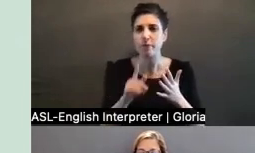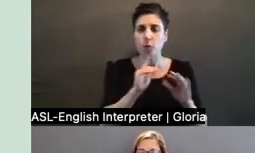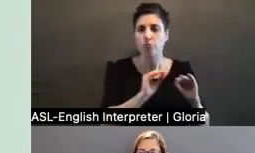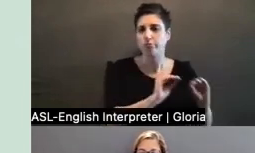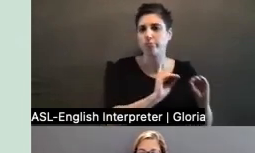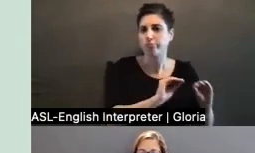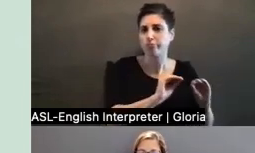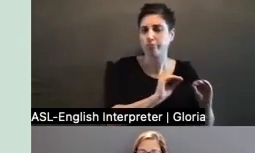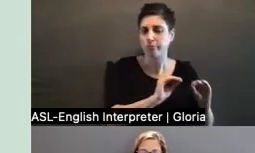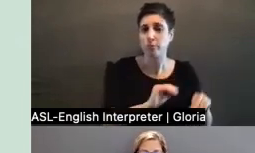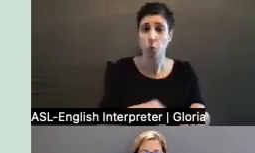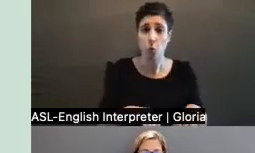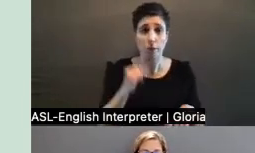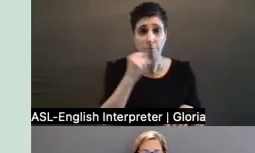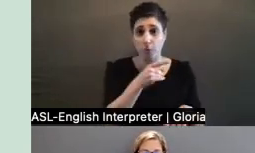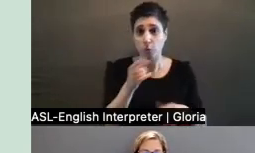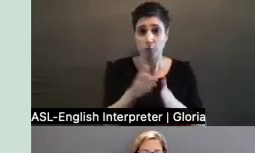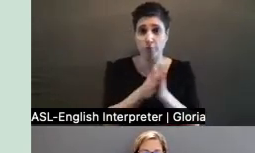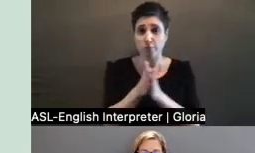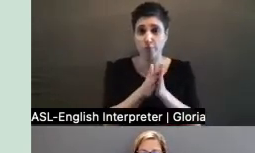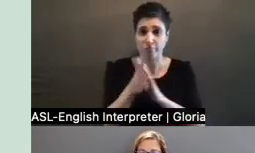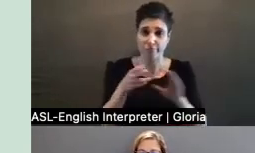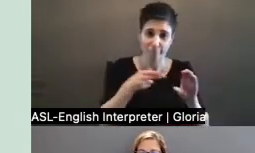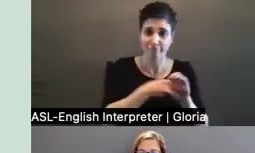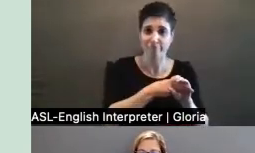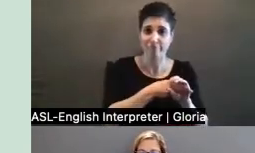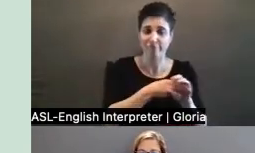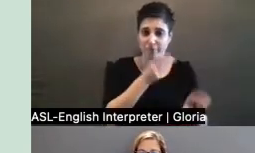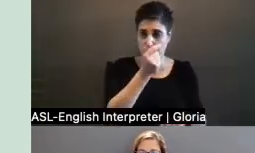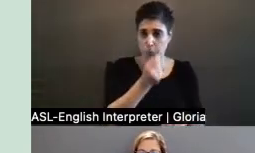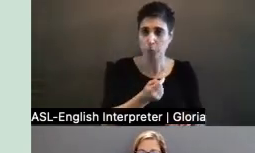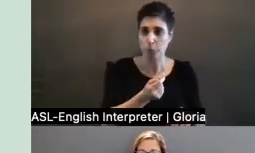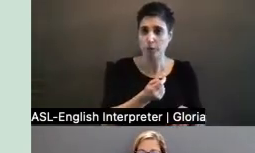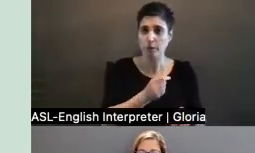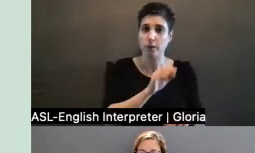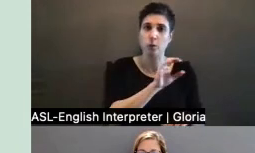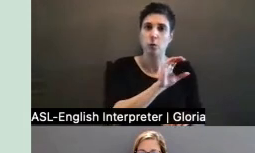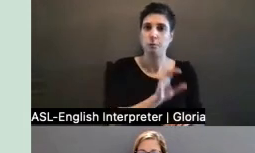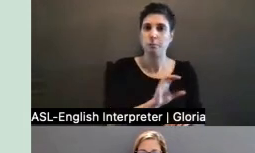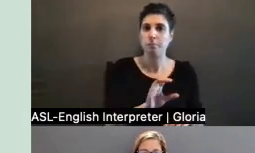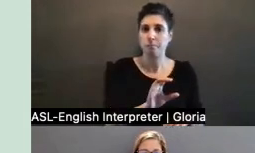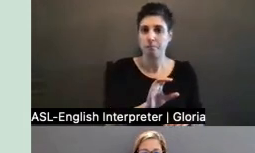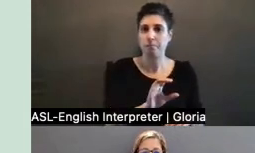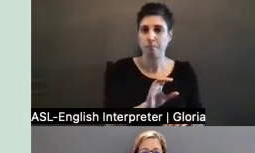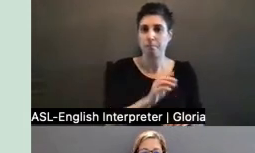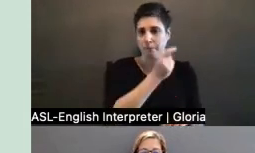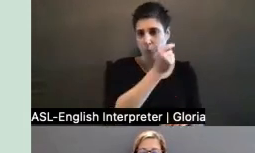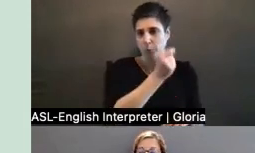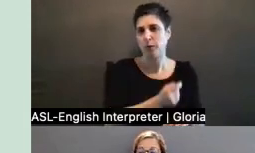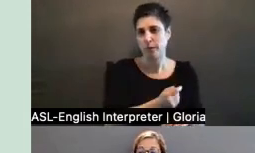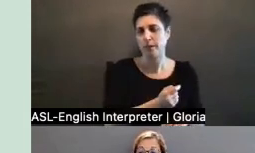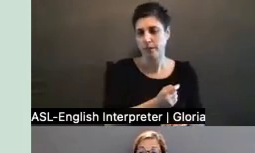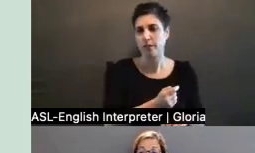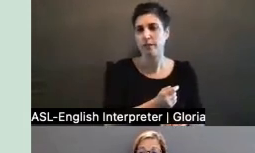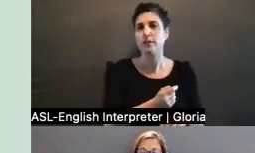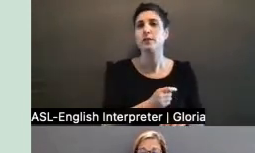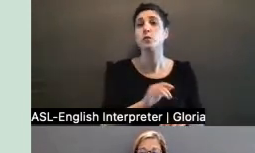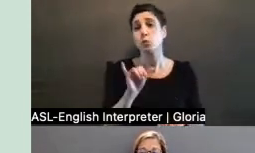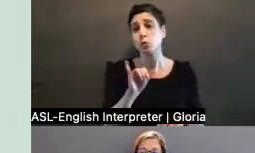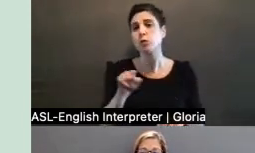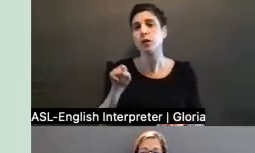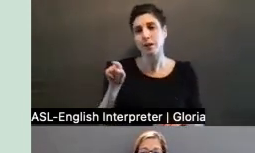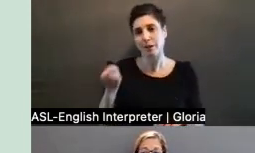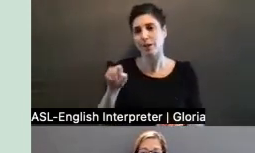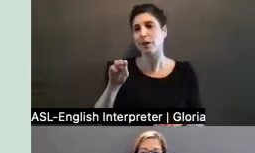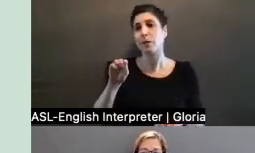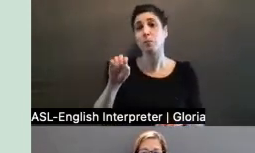Yeah, so it'd be great if you could join us in the Zoom sessions, and we have activities in Moodle that people can do in